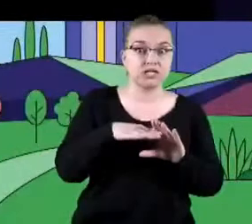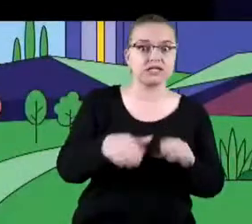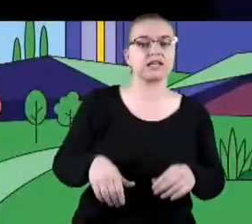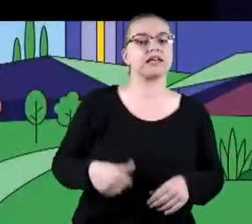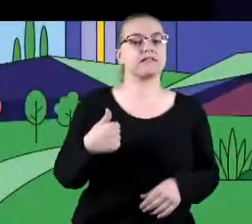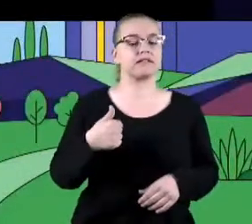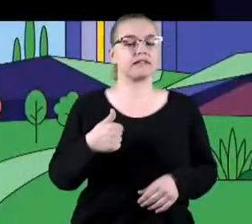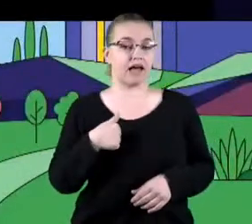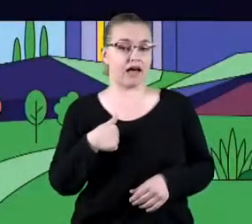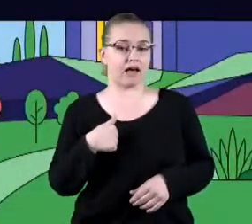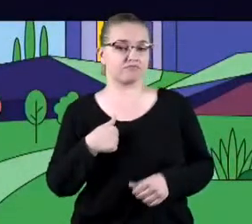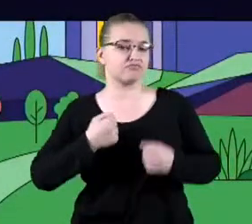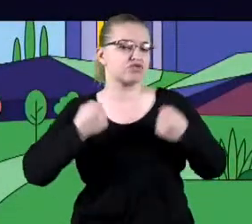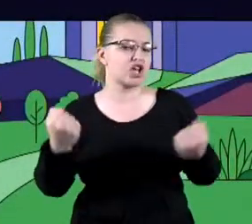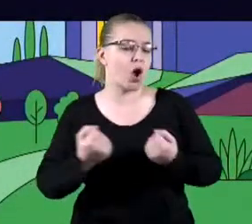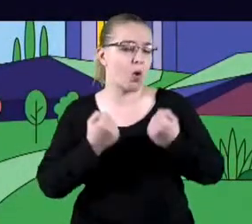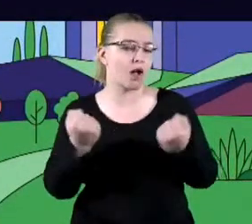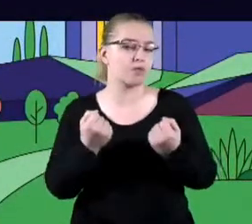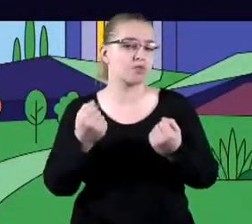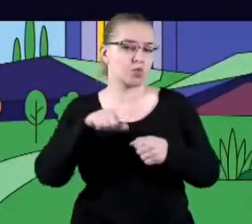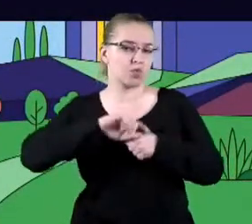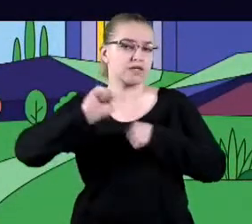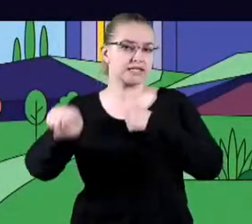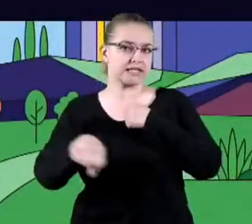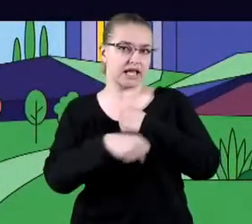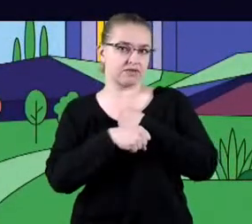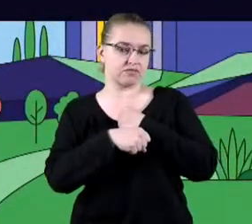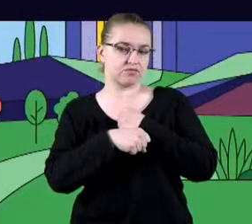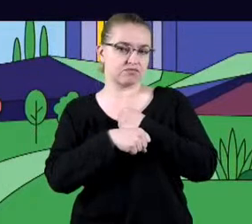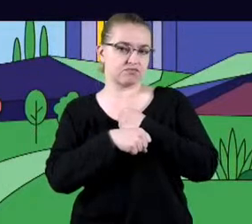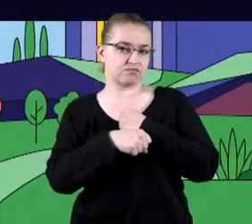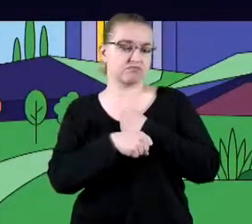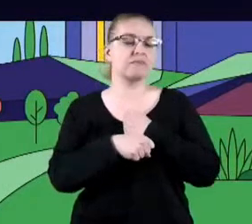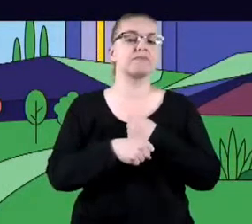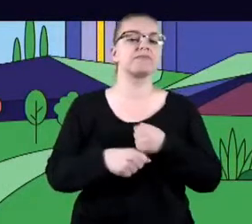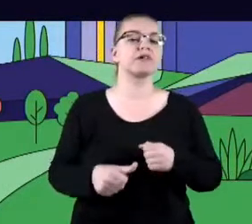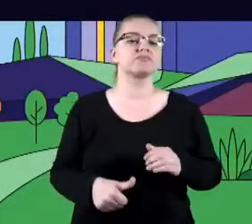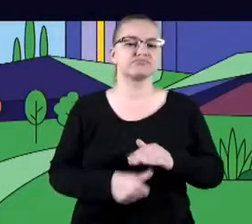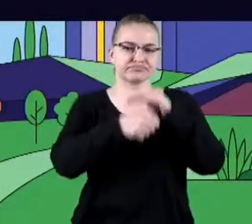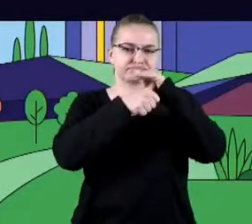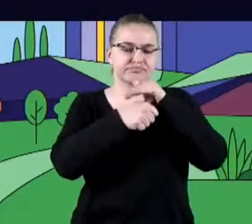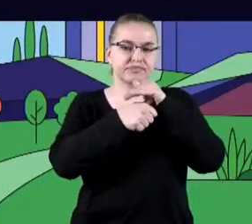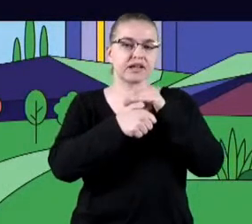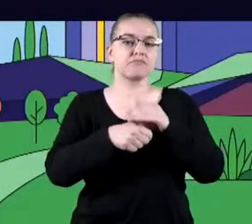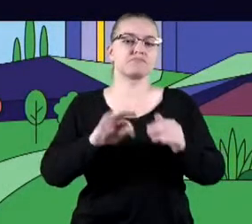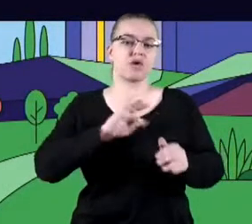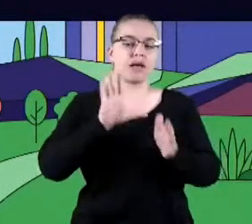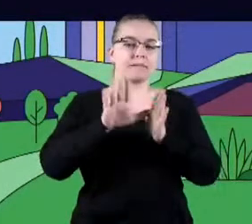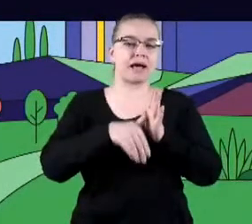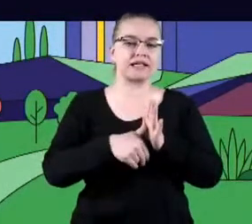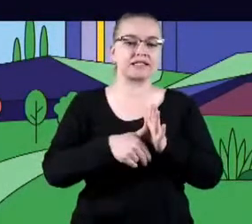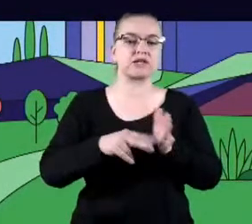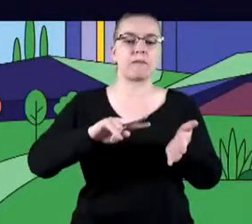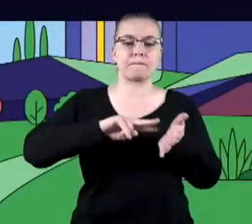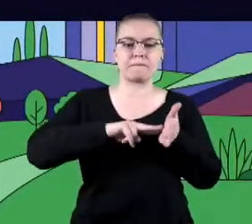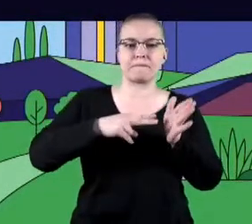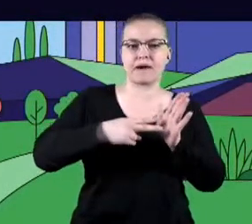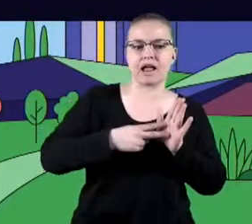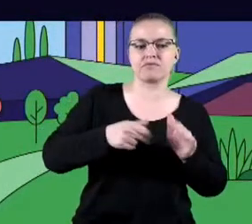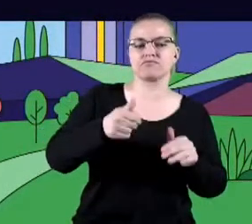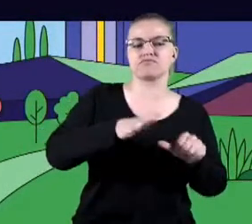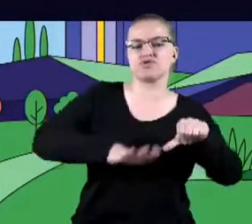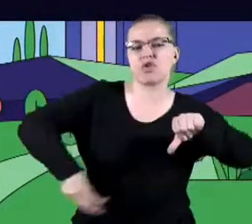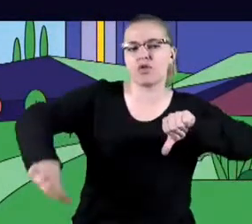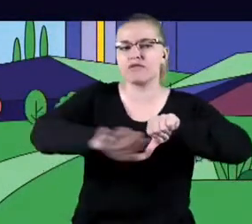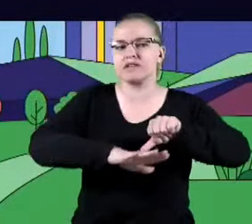Deputy Governor of Jakarta for Spatial Planning and Environment. It is an honor to be here today in the